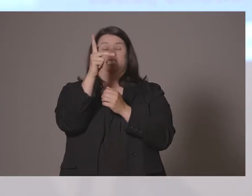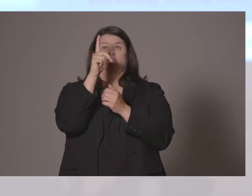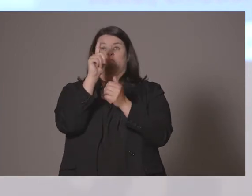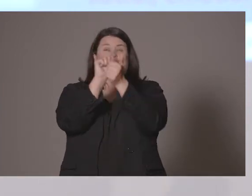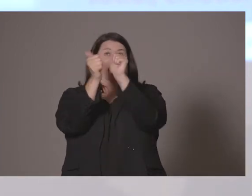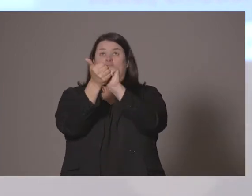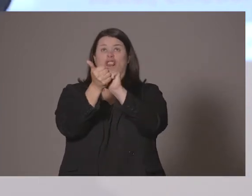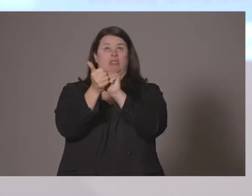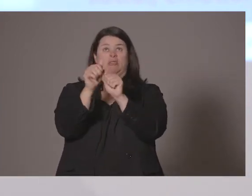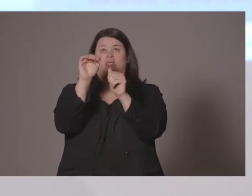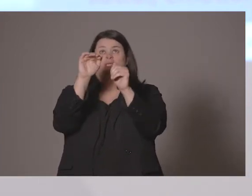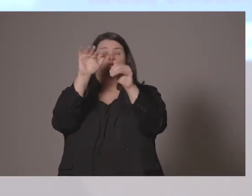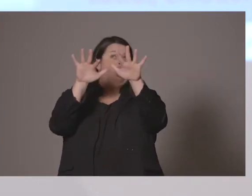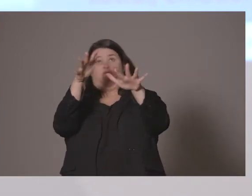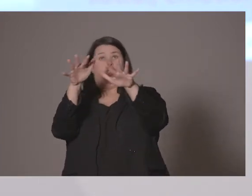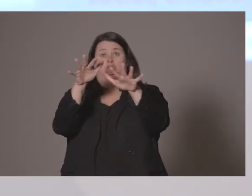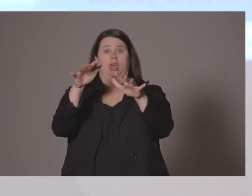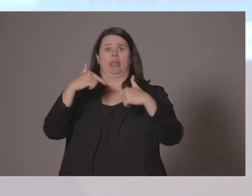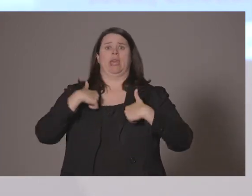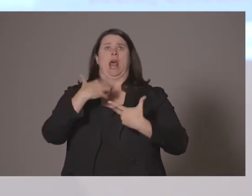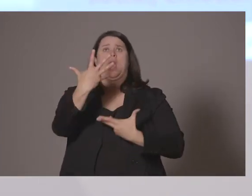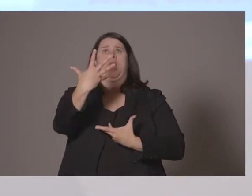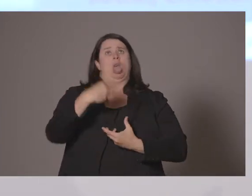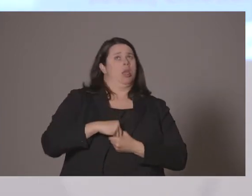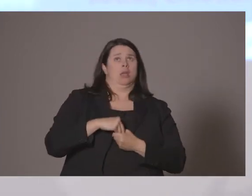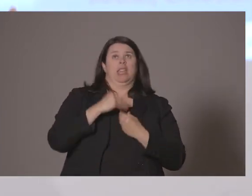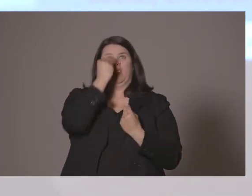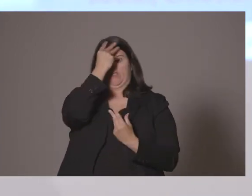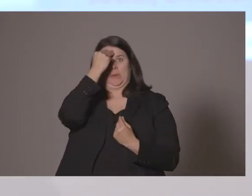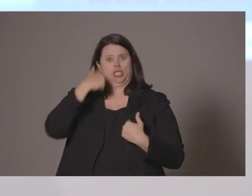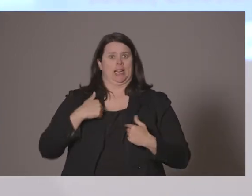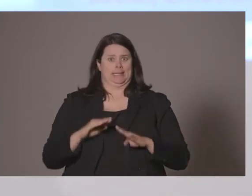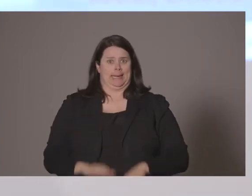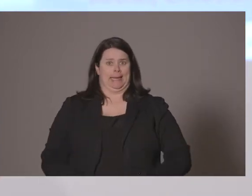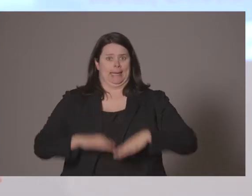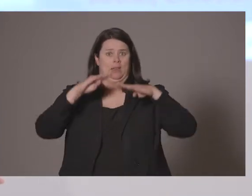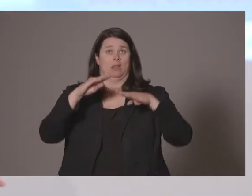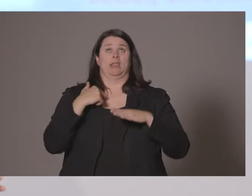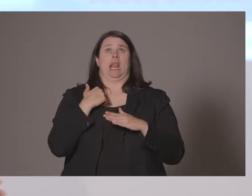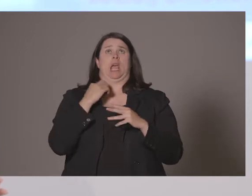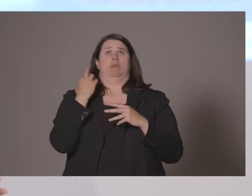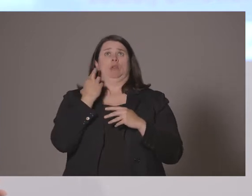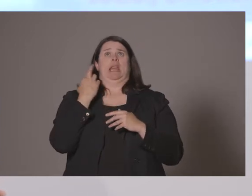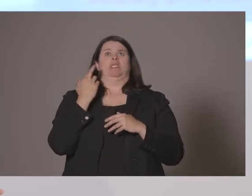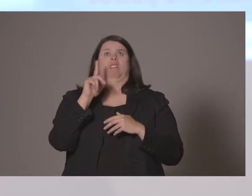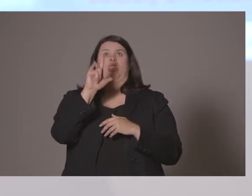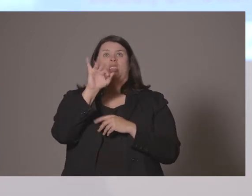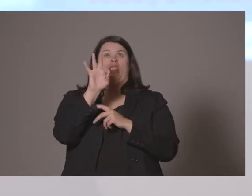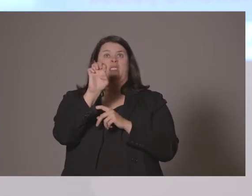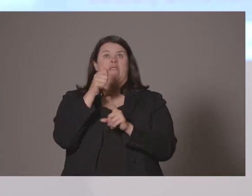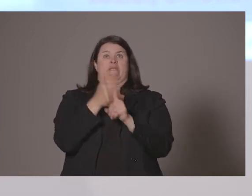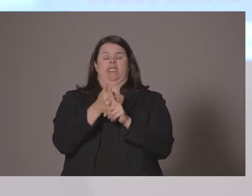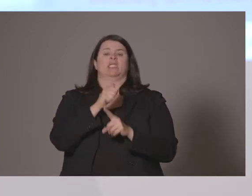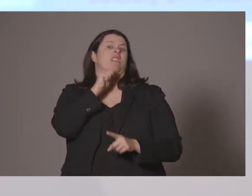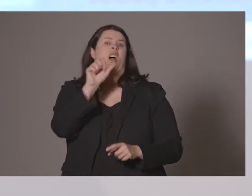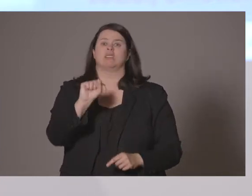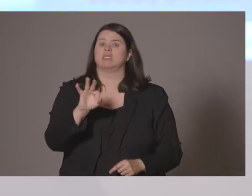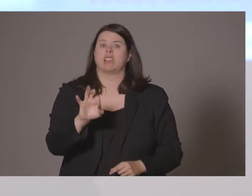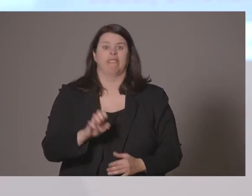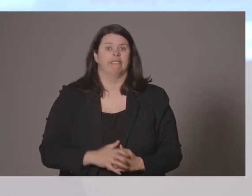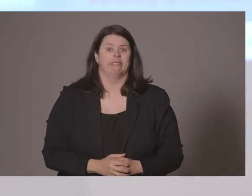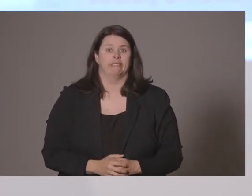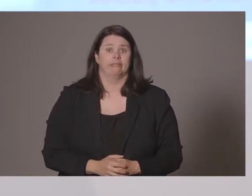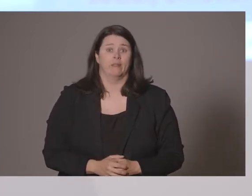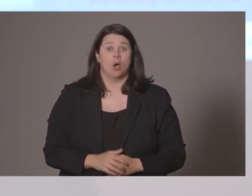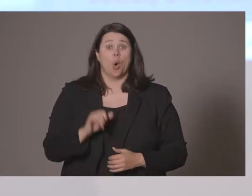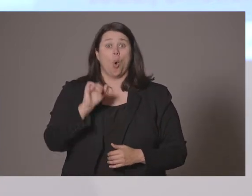that can be experienced as information that life is not safe. Okay? Or if there's a